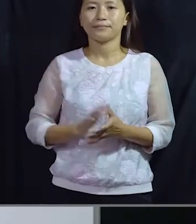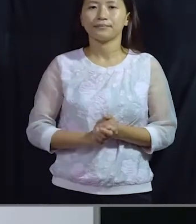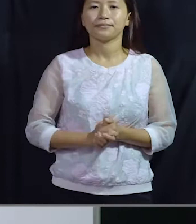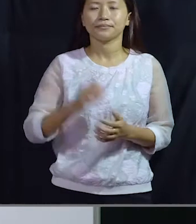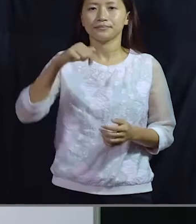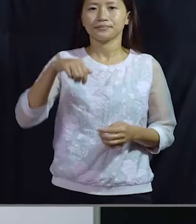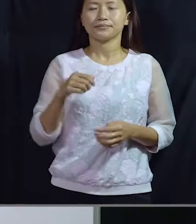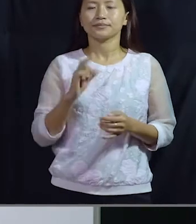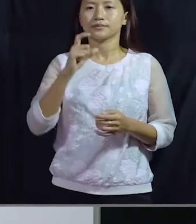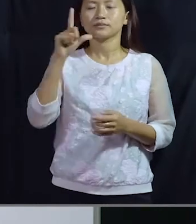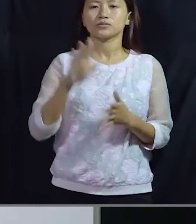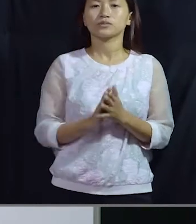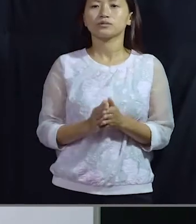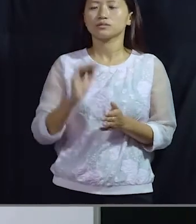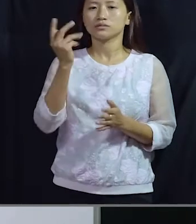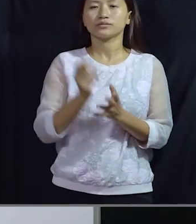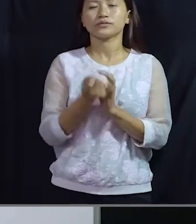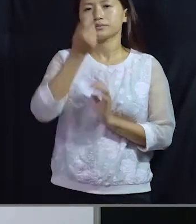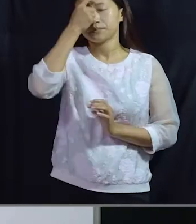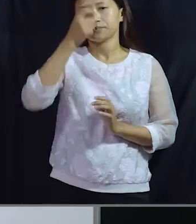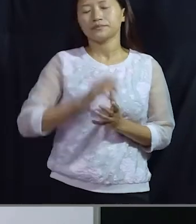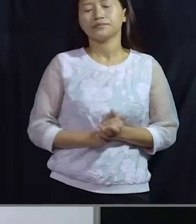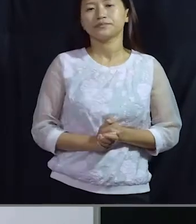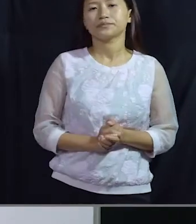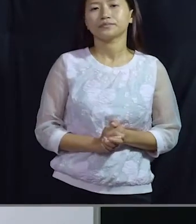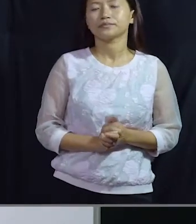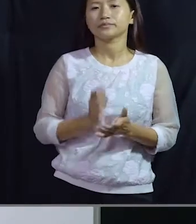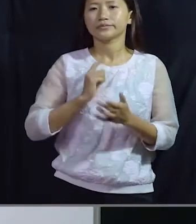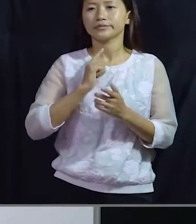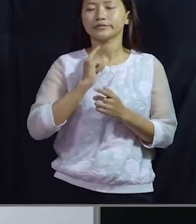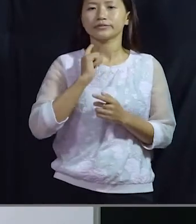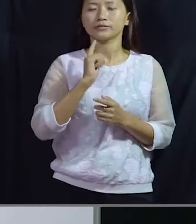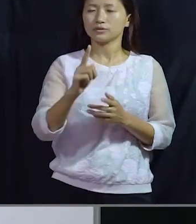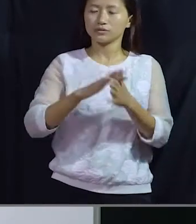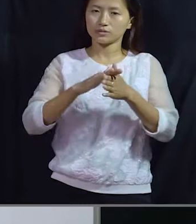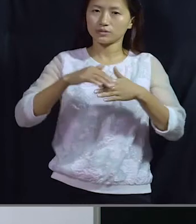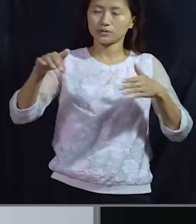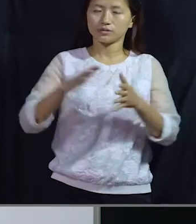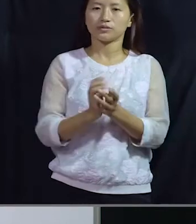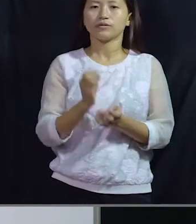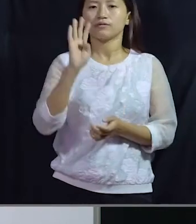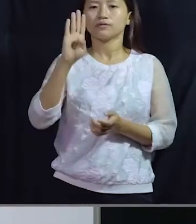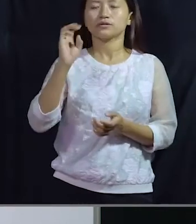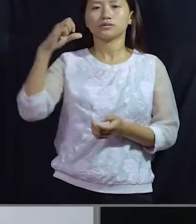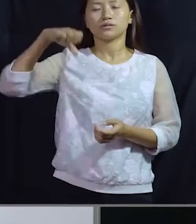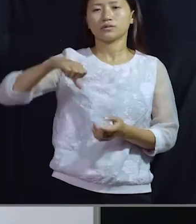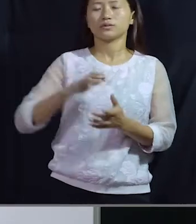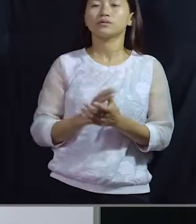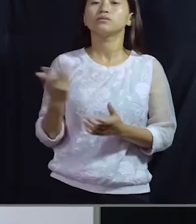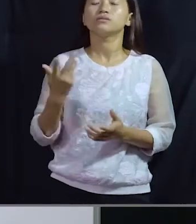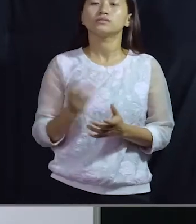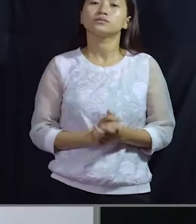In this session, we will be doing some of the problems. I am going straight to question number 49, where